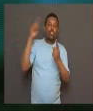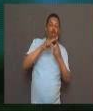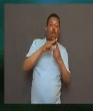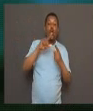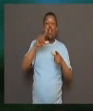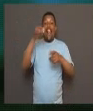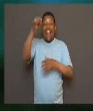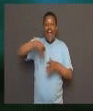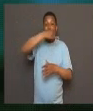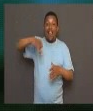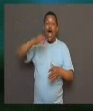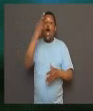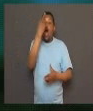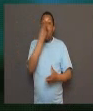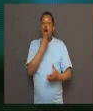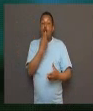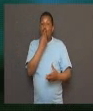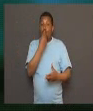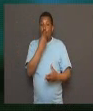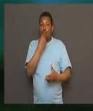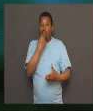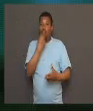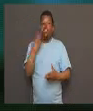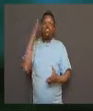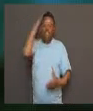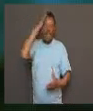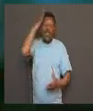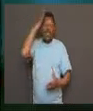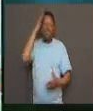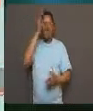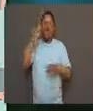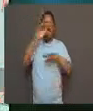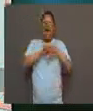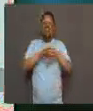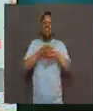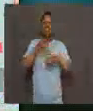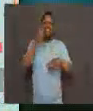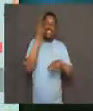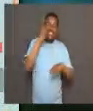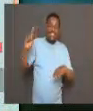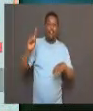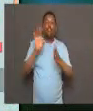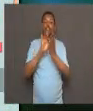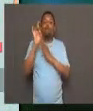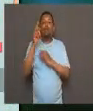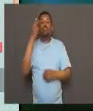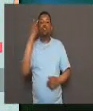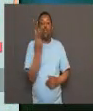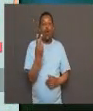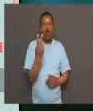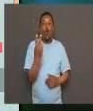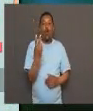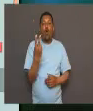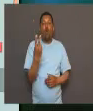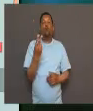to Lalibela restaurant. The Sheraton is at the green